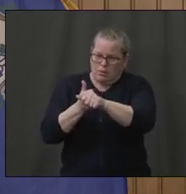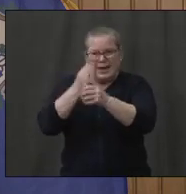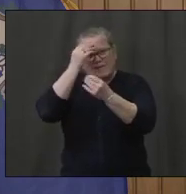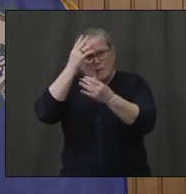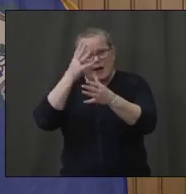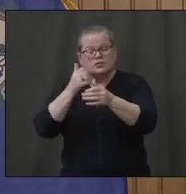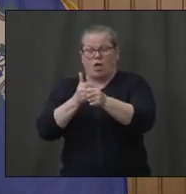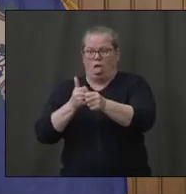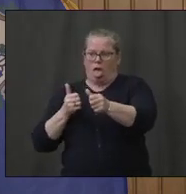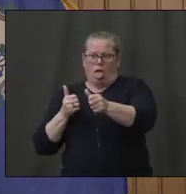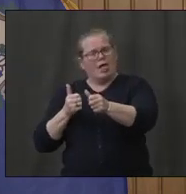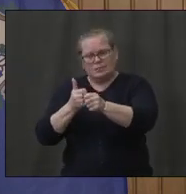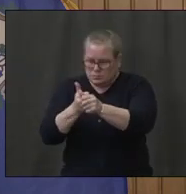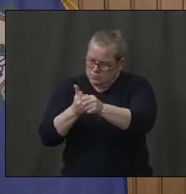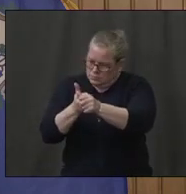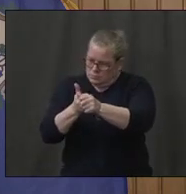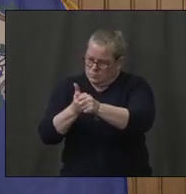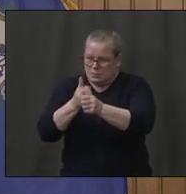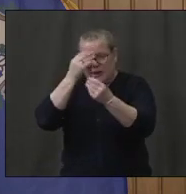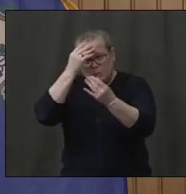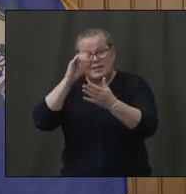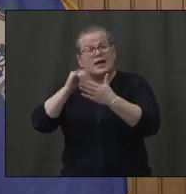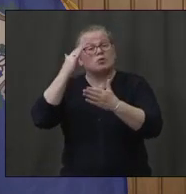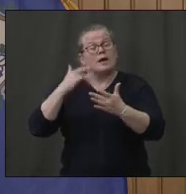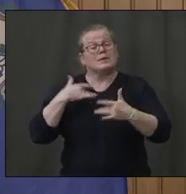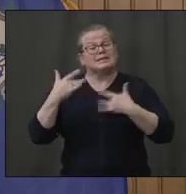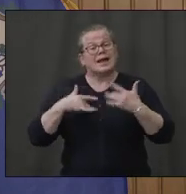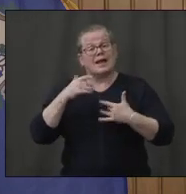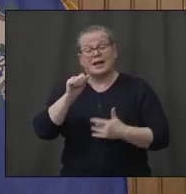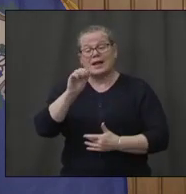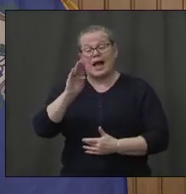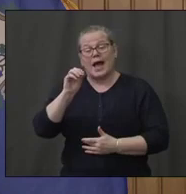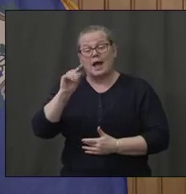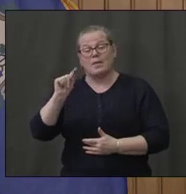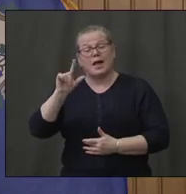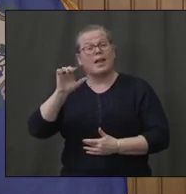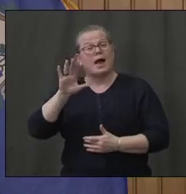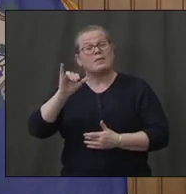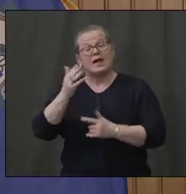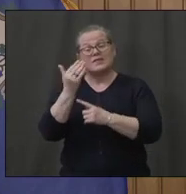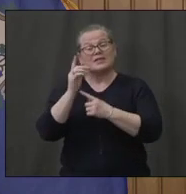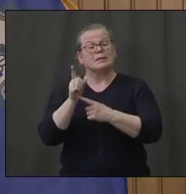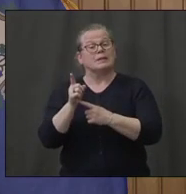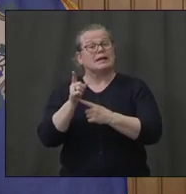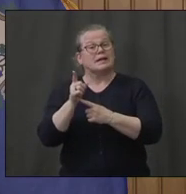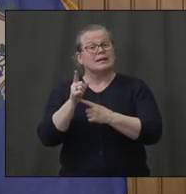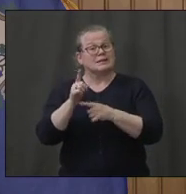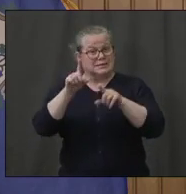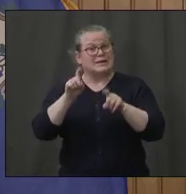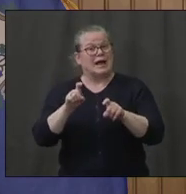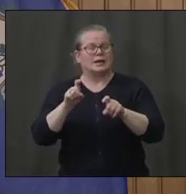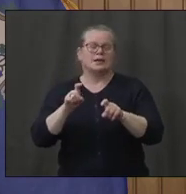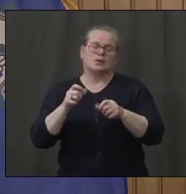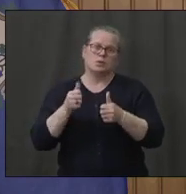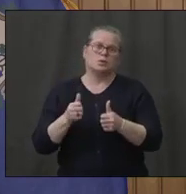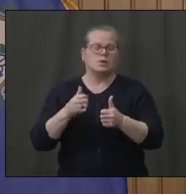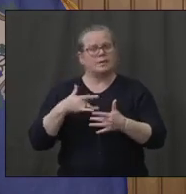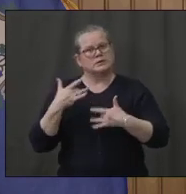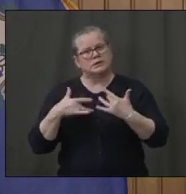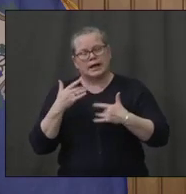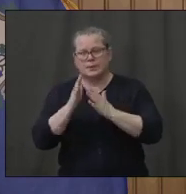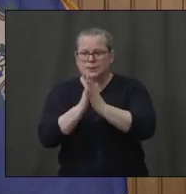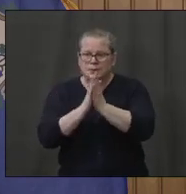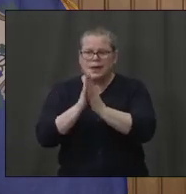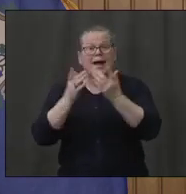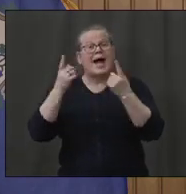excited about the possibility of the Abbott Labs 15-minute test. So we don't have these buckets of results, some of them coming back from 3 or 4 days